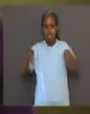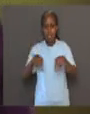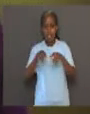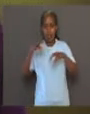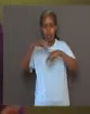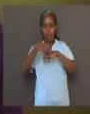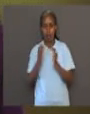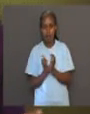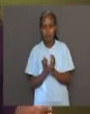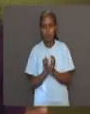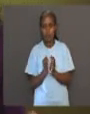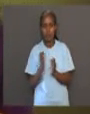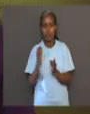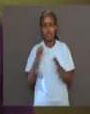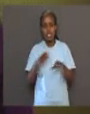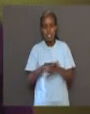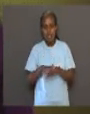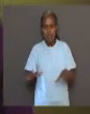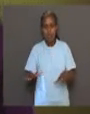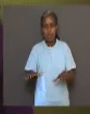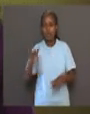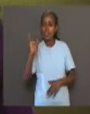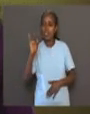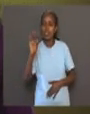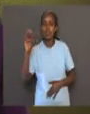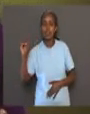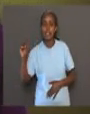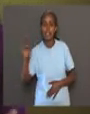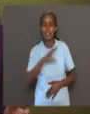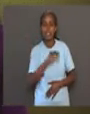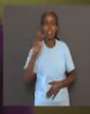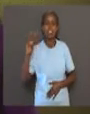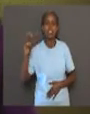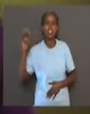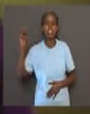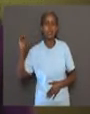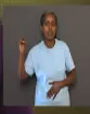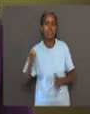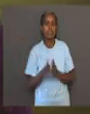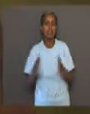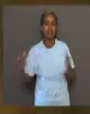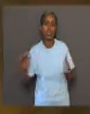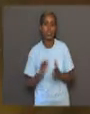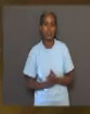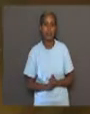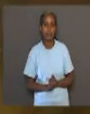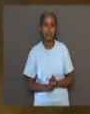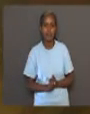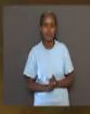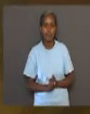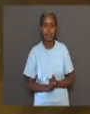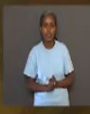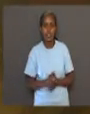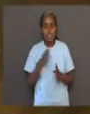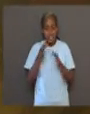floor is 8 meters long and 6 meters wide. If